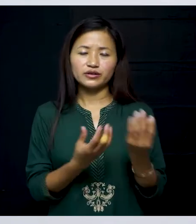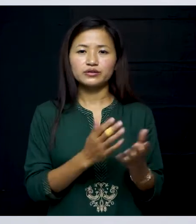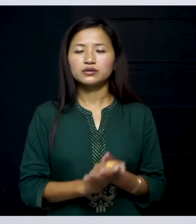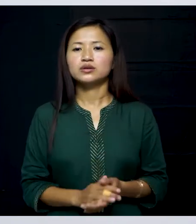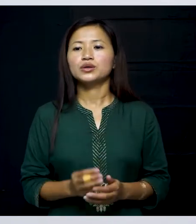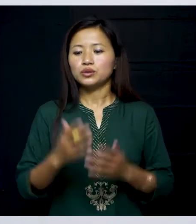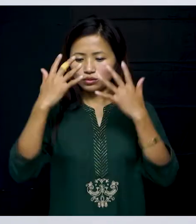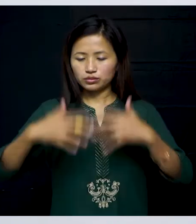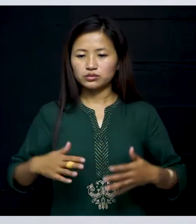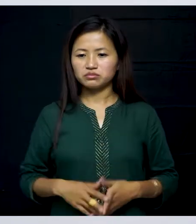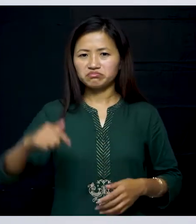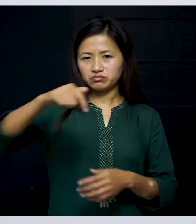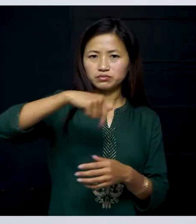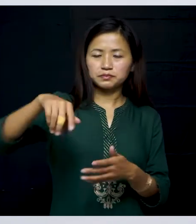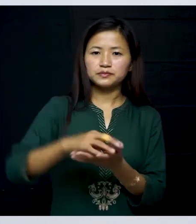cooked food